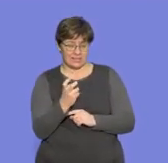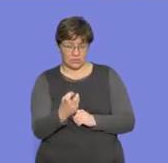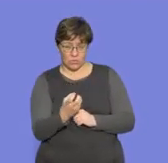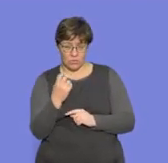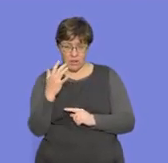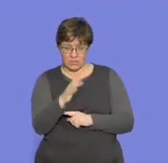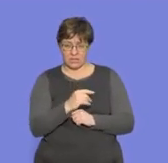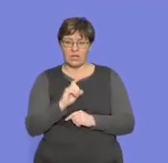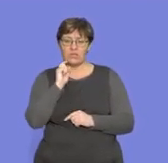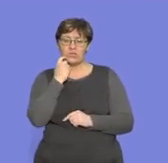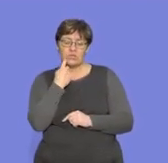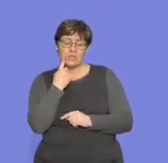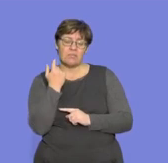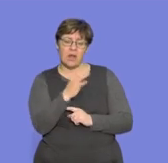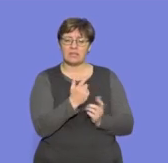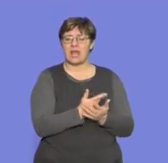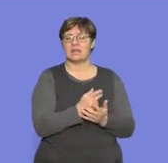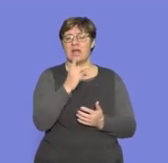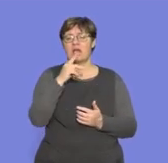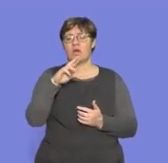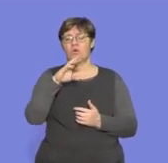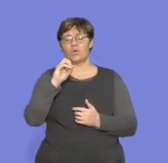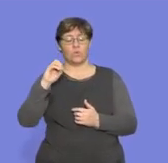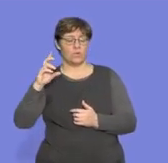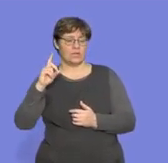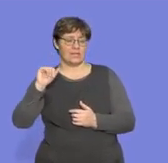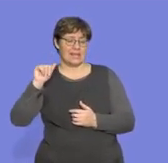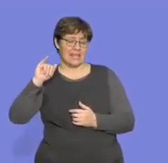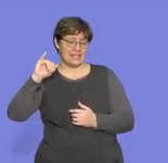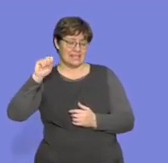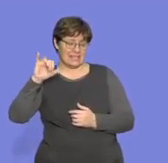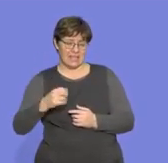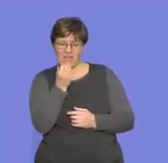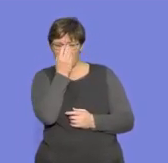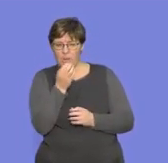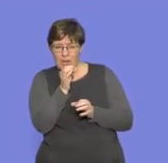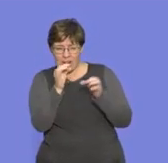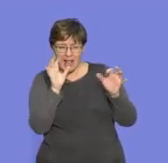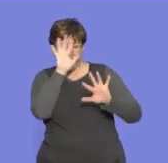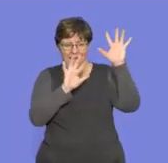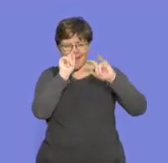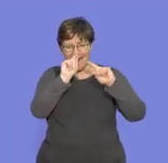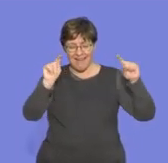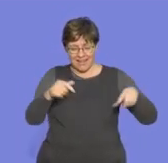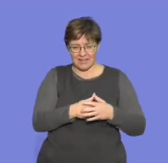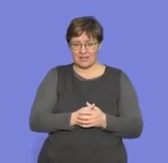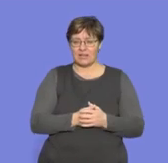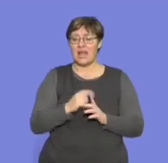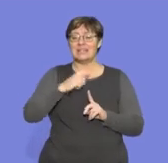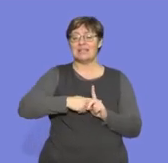got the sweet thorn and you've got the karoo daisy. In these areas, because of the nature of the temperature, you find that the animals are much